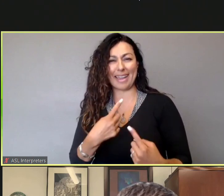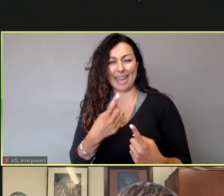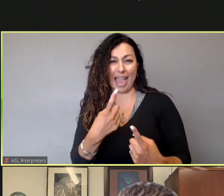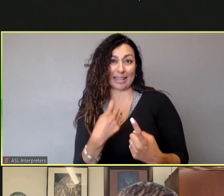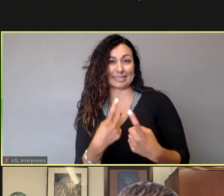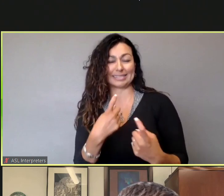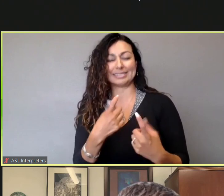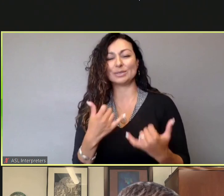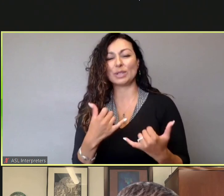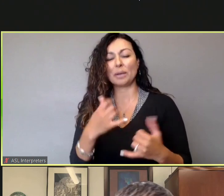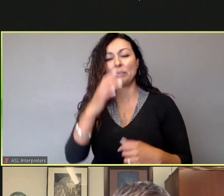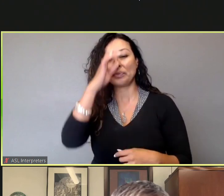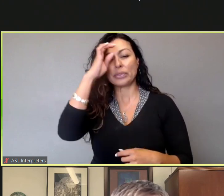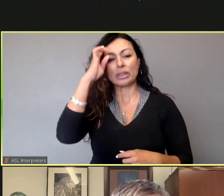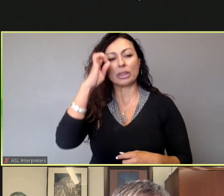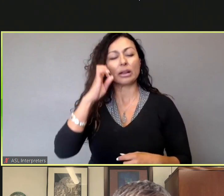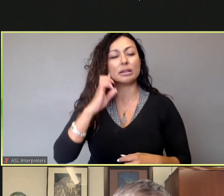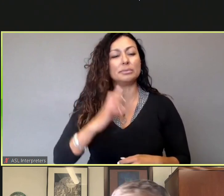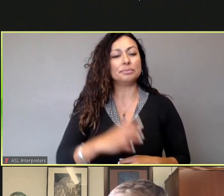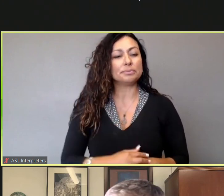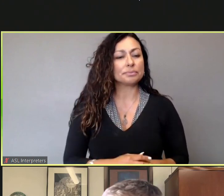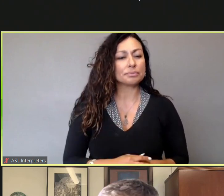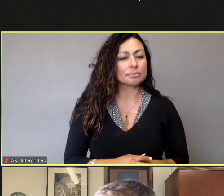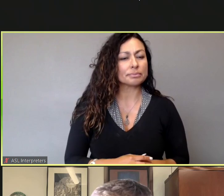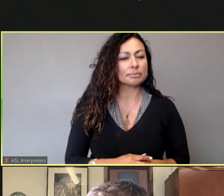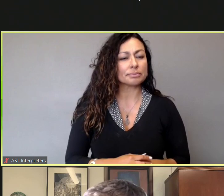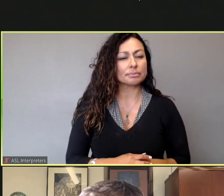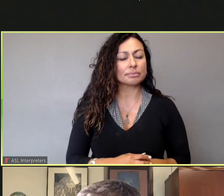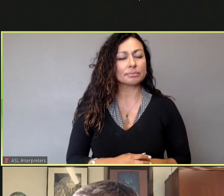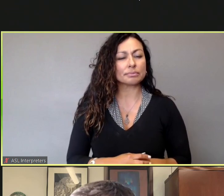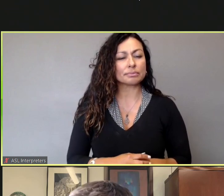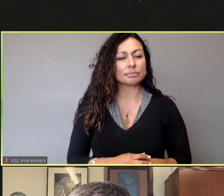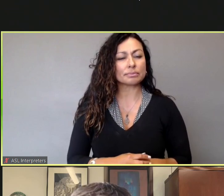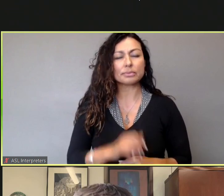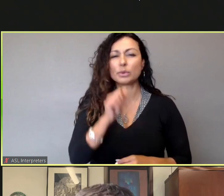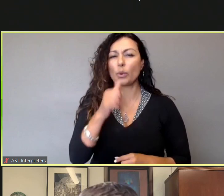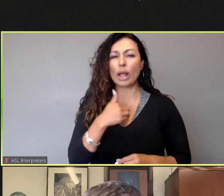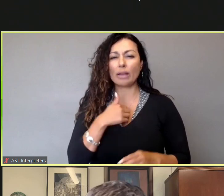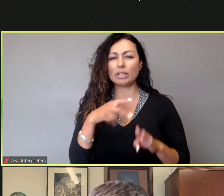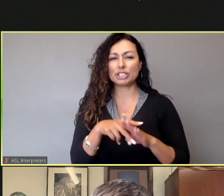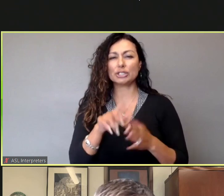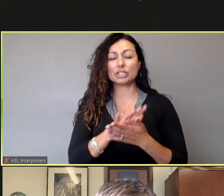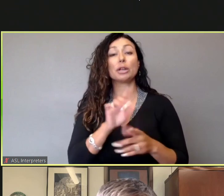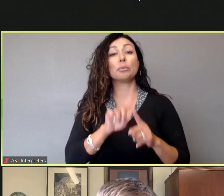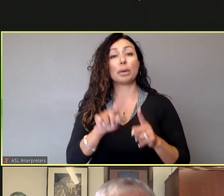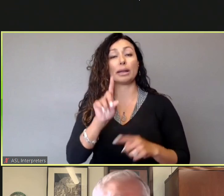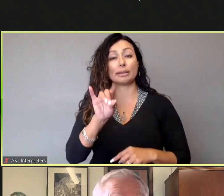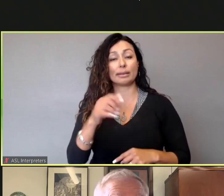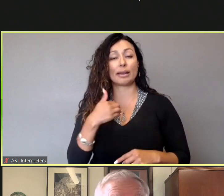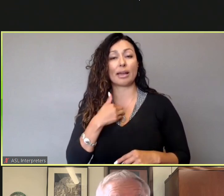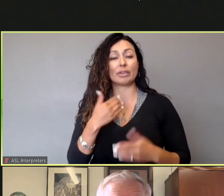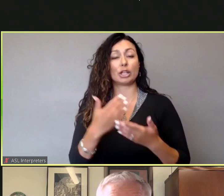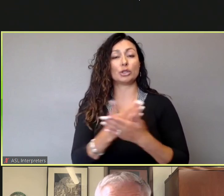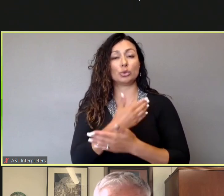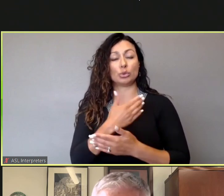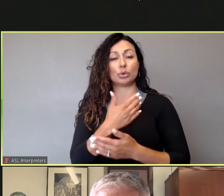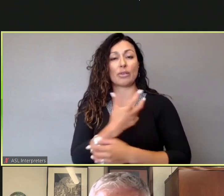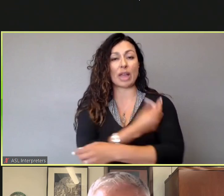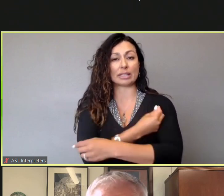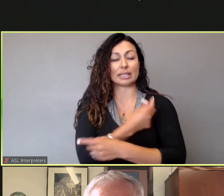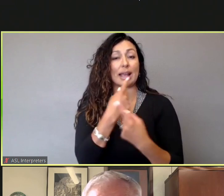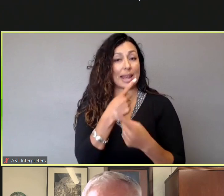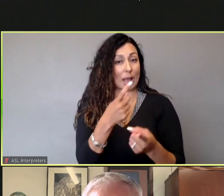today, and I don't have my little cheat sheet here, but there was a new vaccine announced this